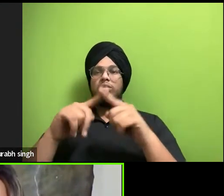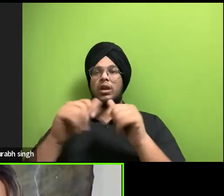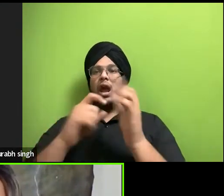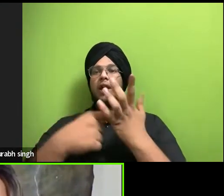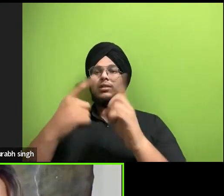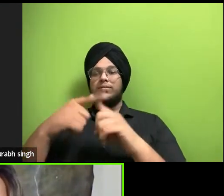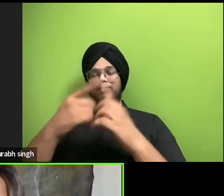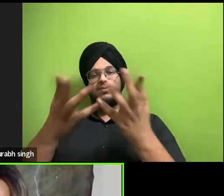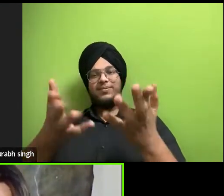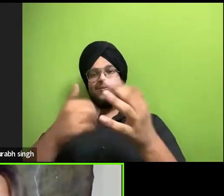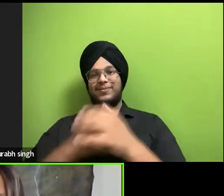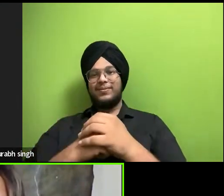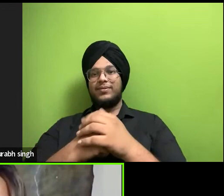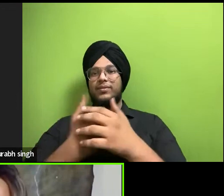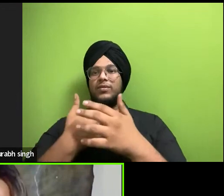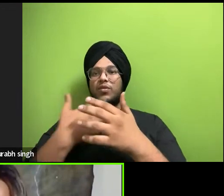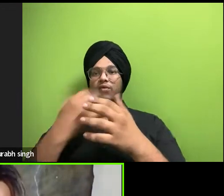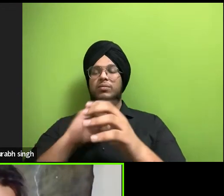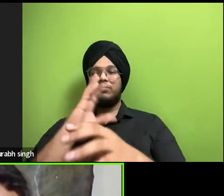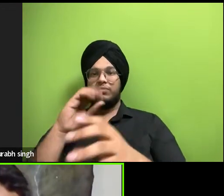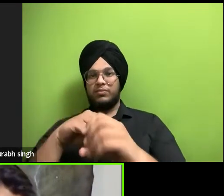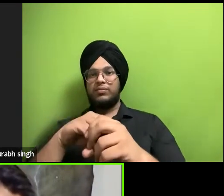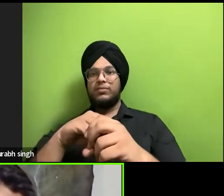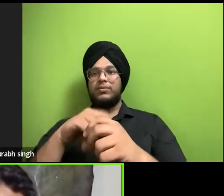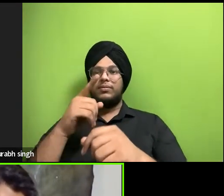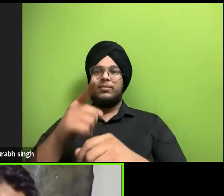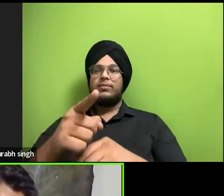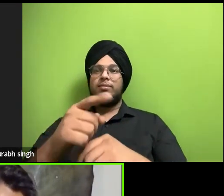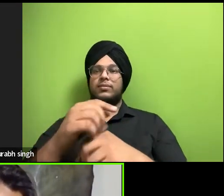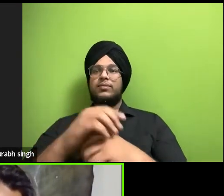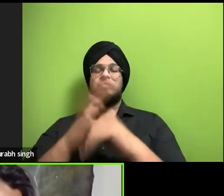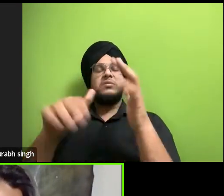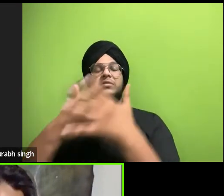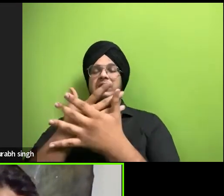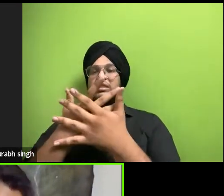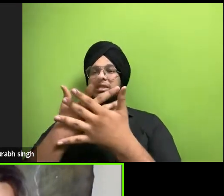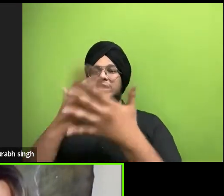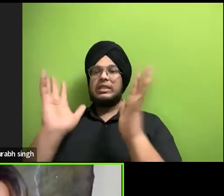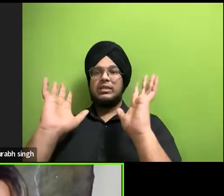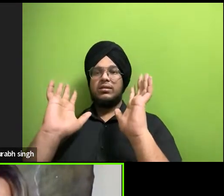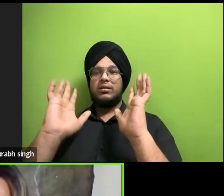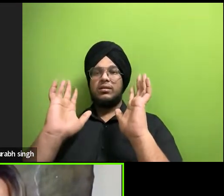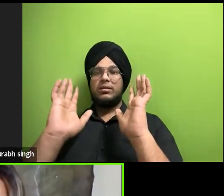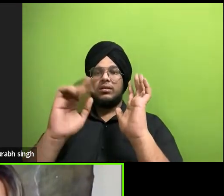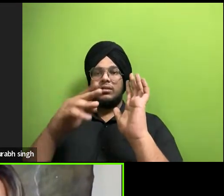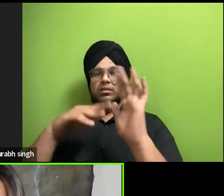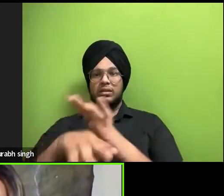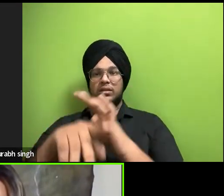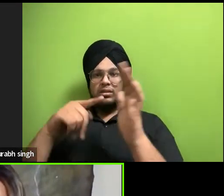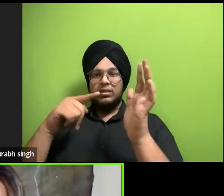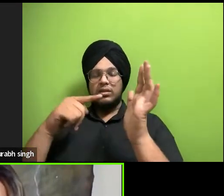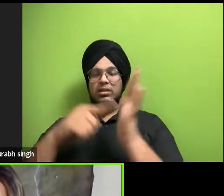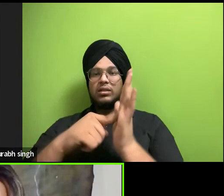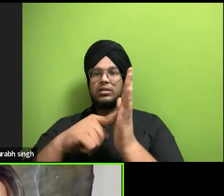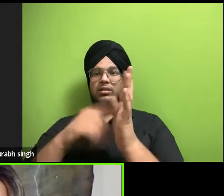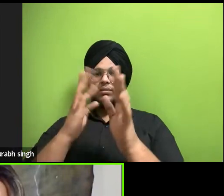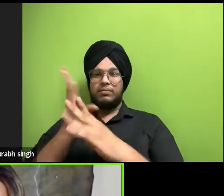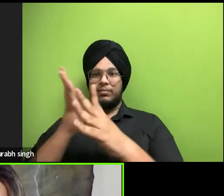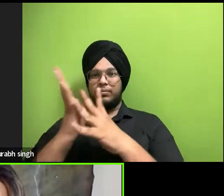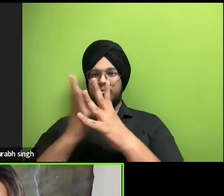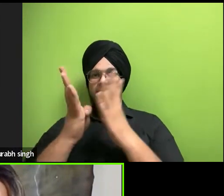discourse, and I wanted to be part of it. And whatever it is, in this very divided and